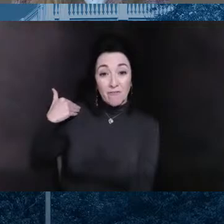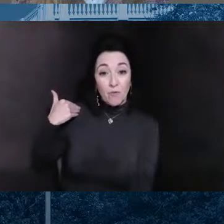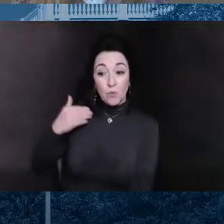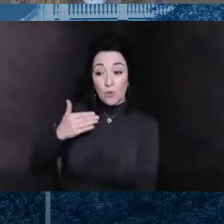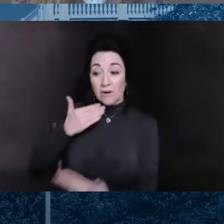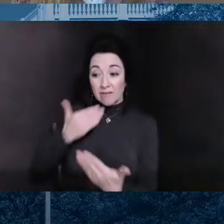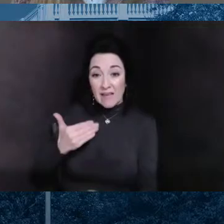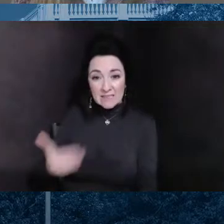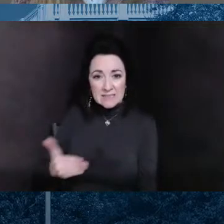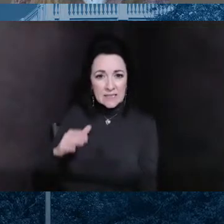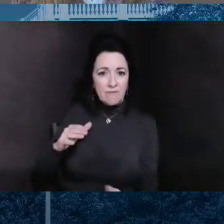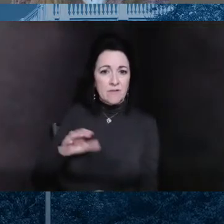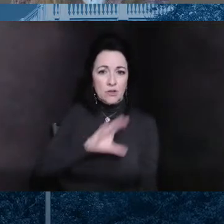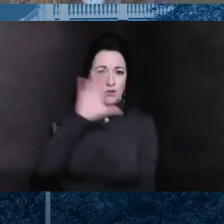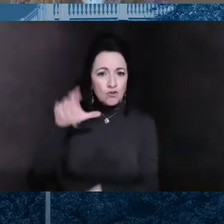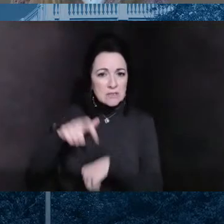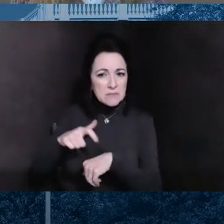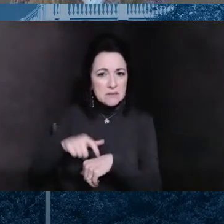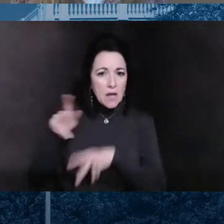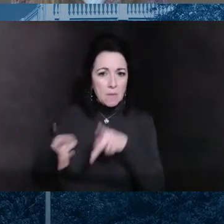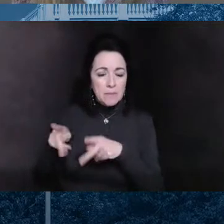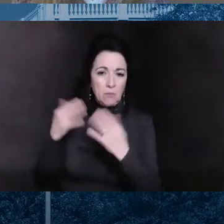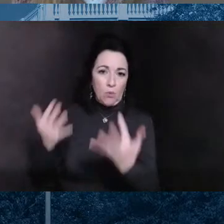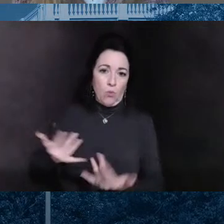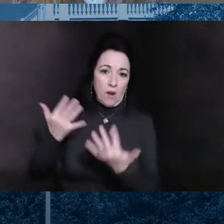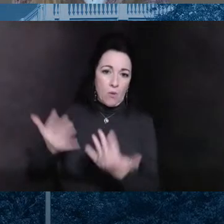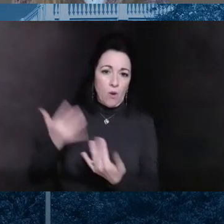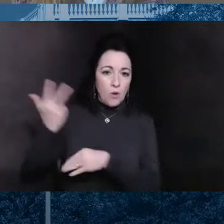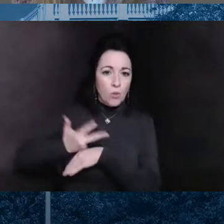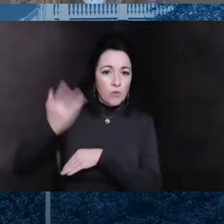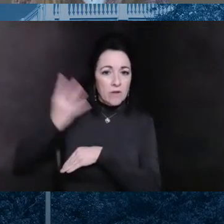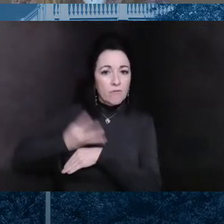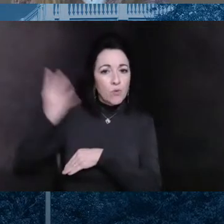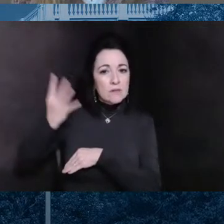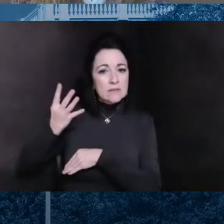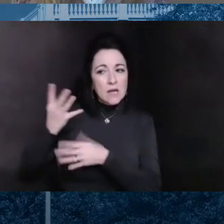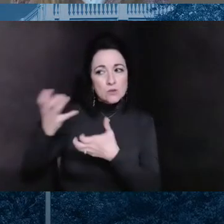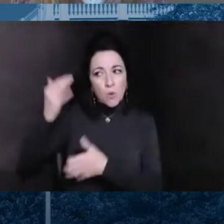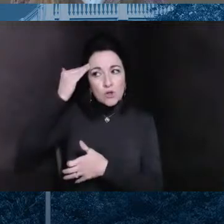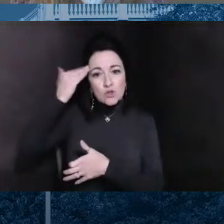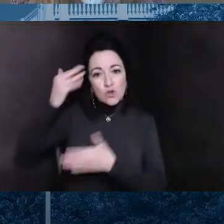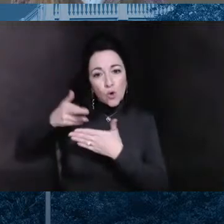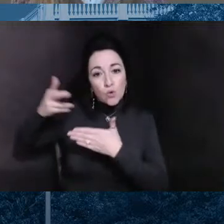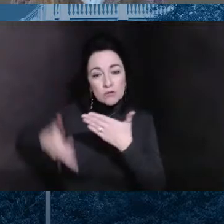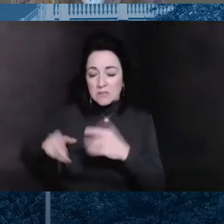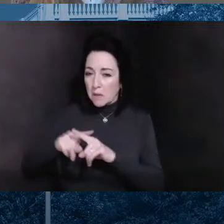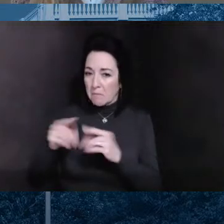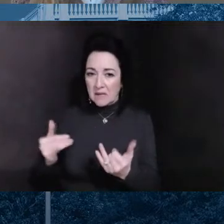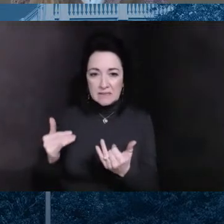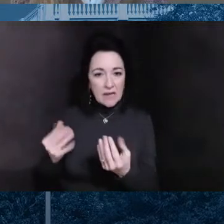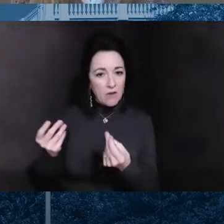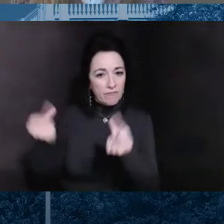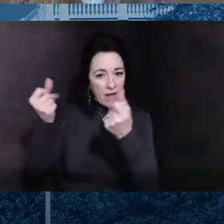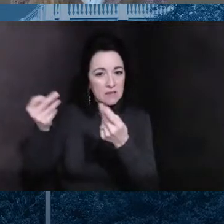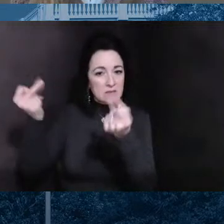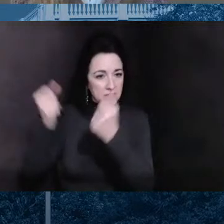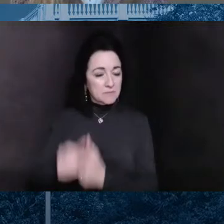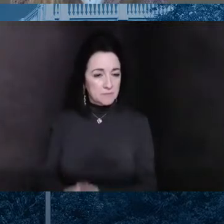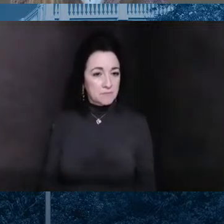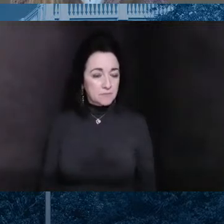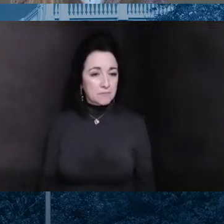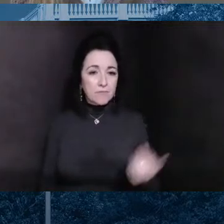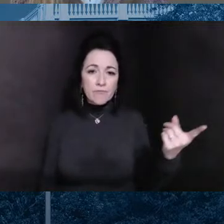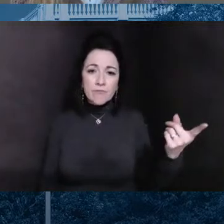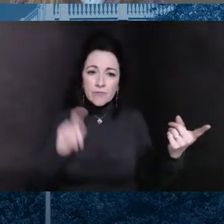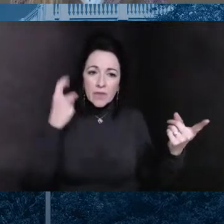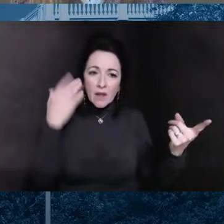back up to that 3 and 4 time range for a lot of these events. It's now down to a much manageable level. Governor? If I may,